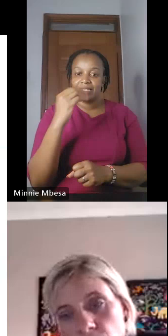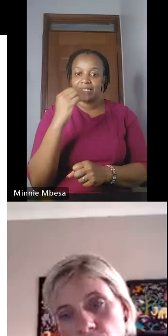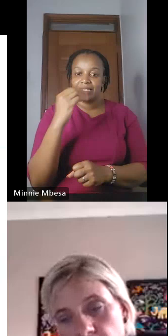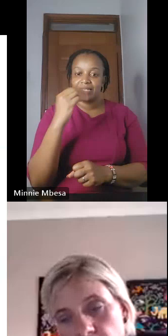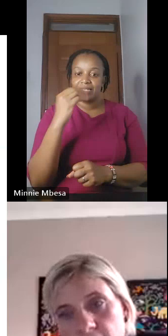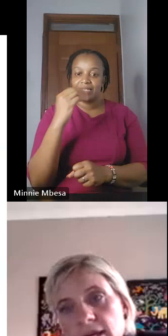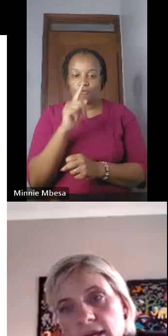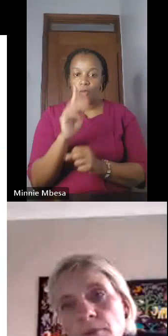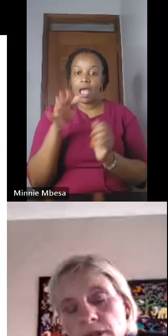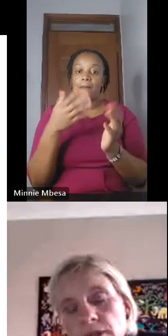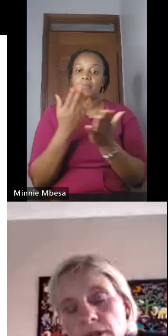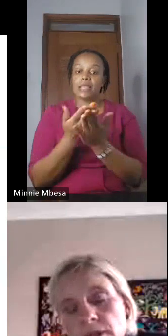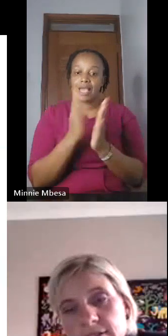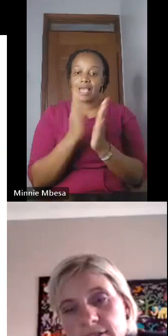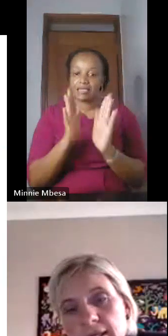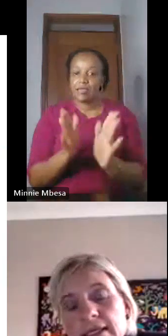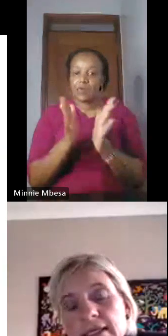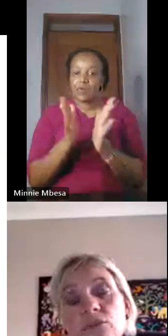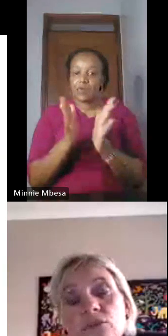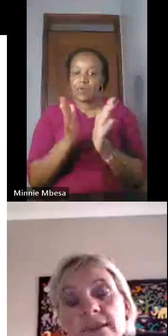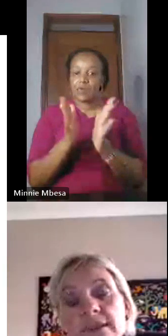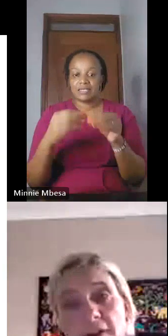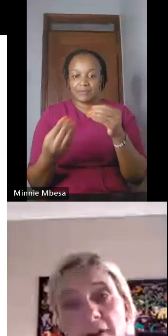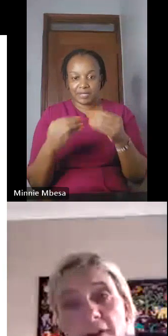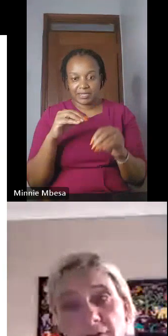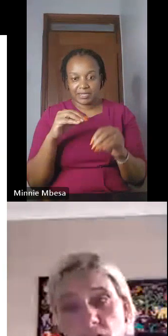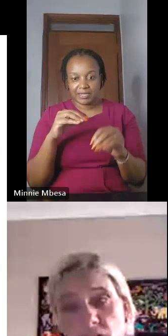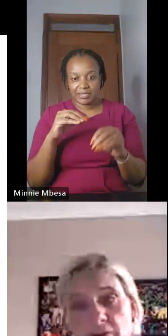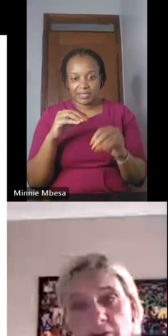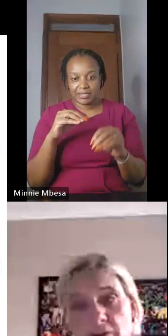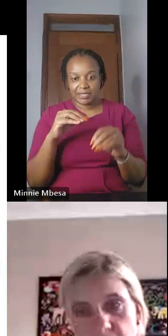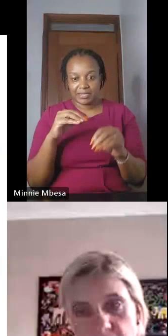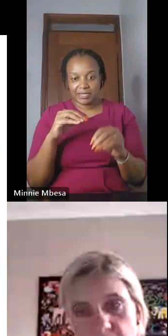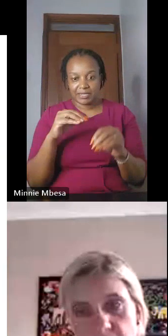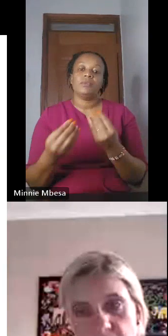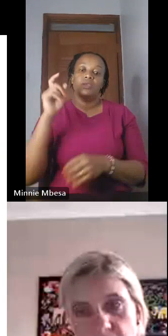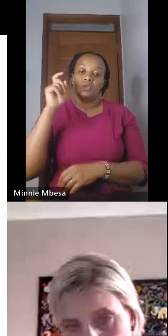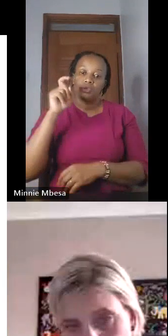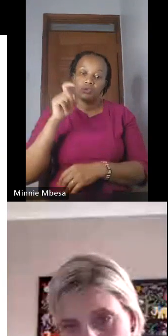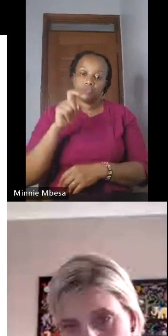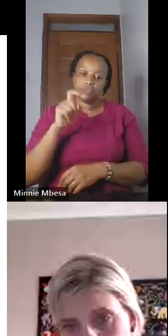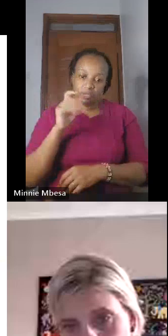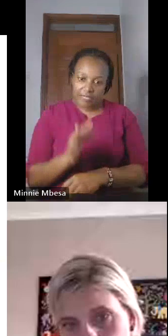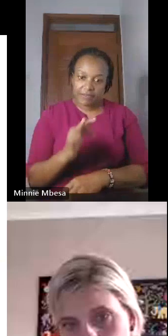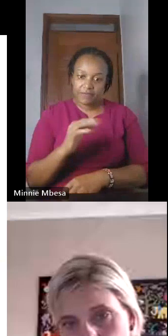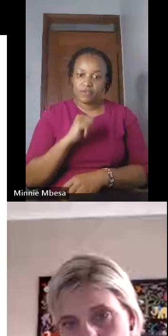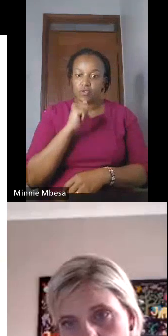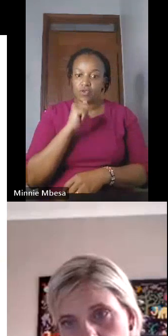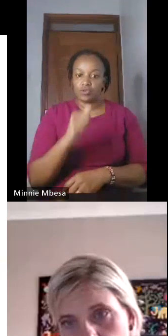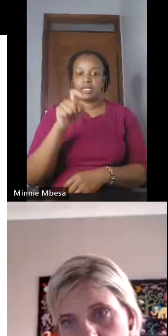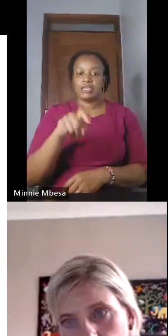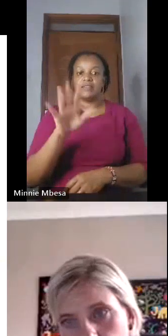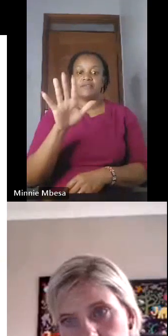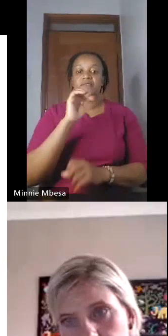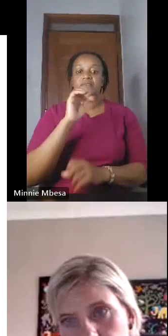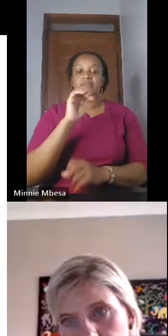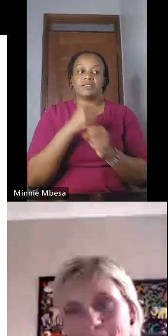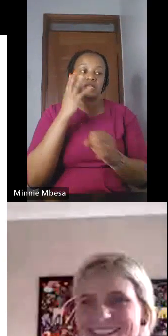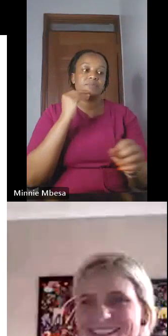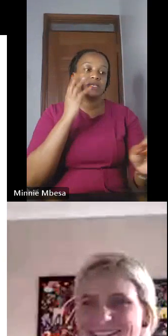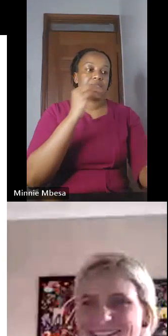If you Yeah. are not someone with a disability, you need the 5 years of work experience. Thank